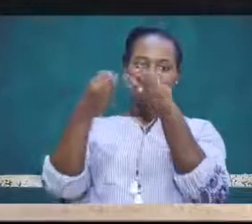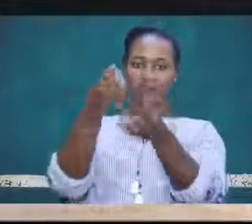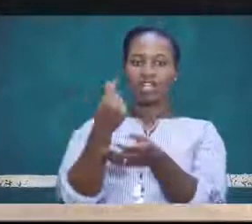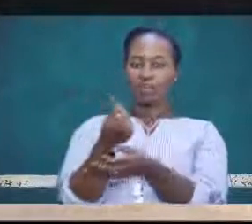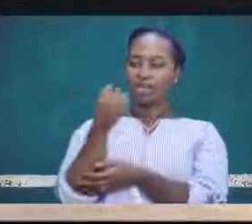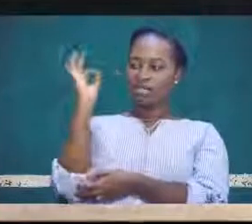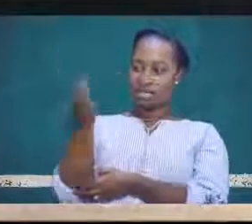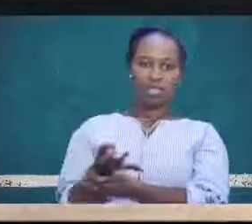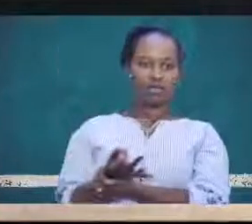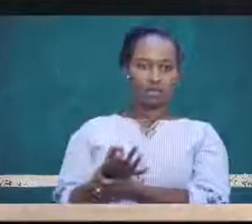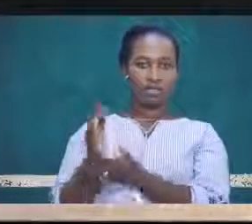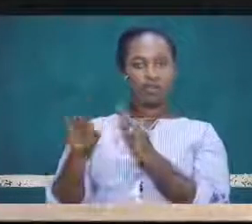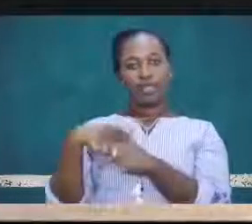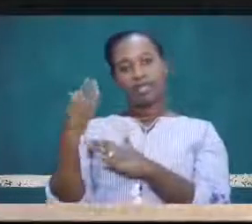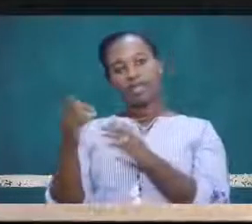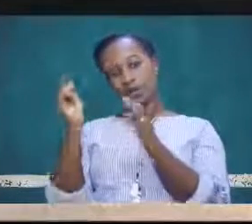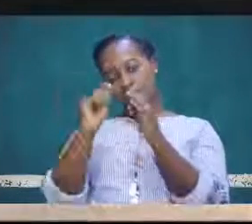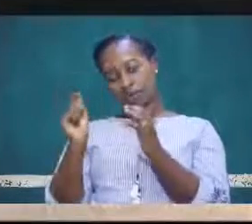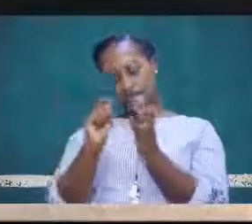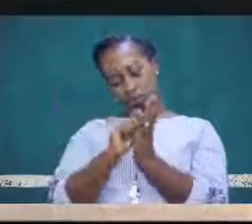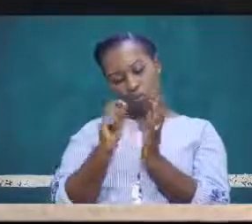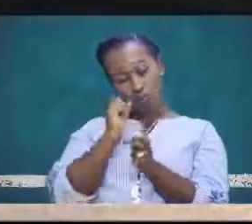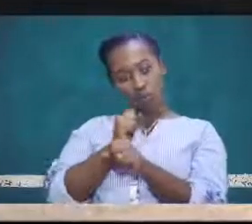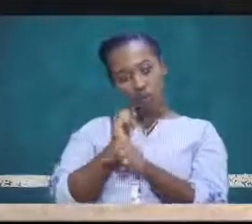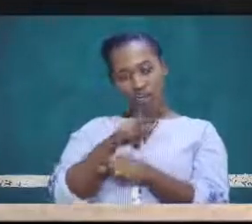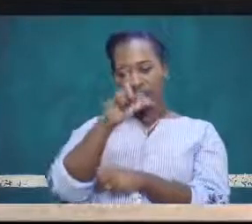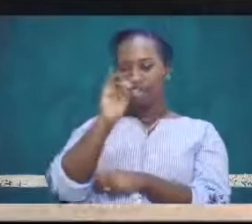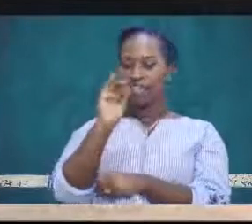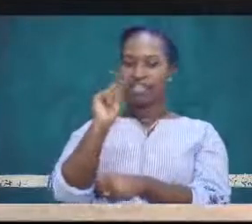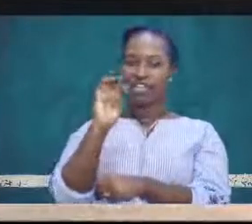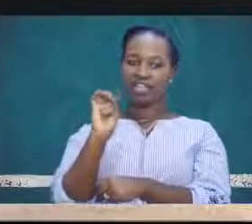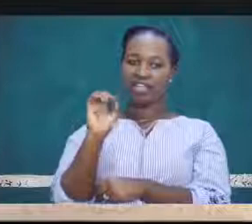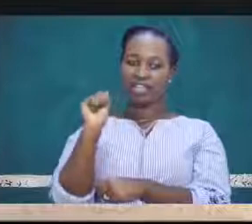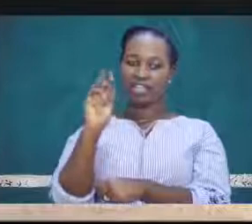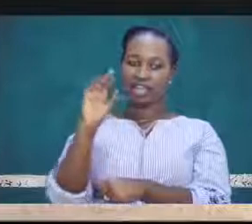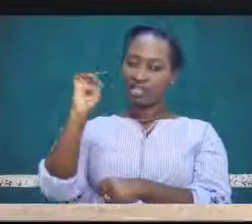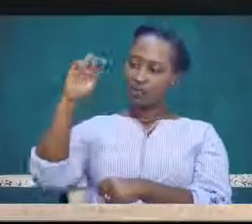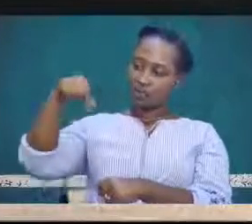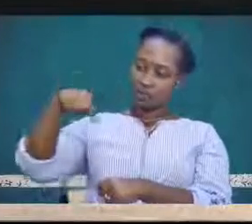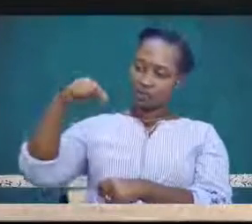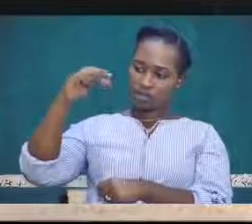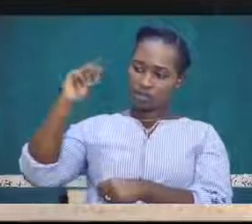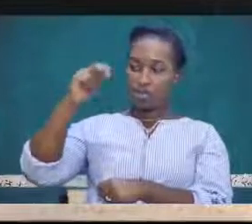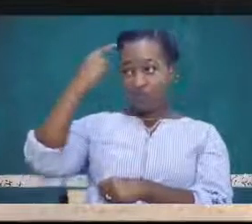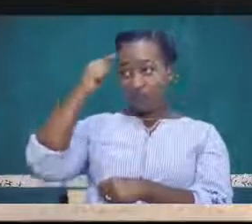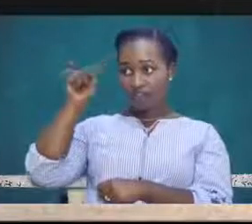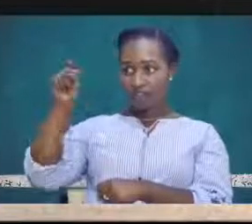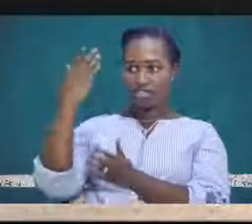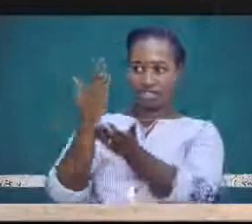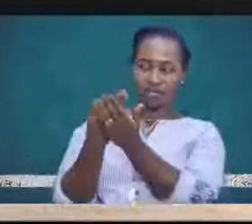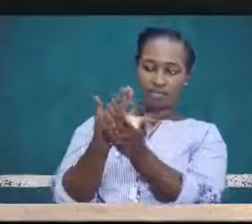price 3,000. Then after you form a linear equation for this demand curve. Remember, to form a linear equation,